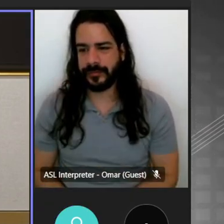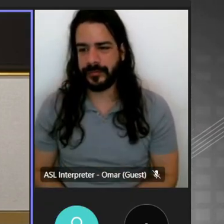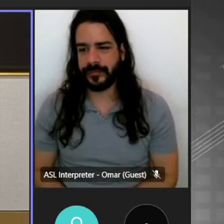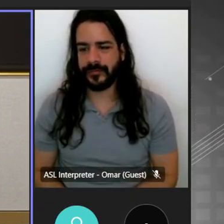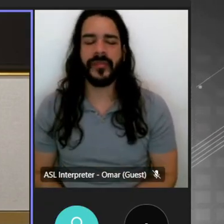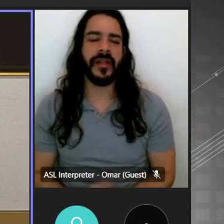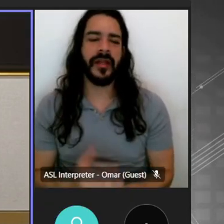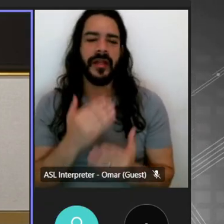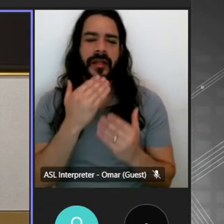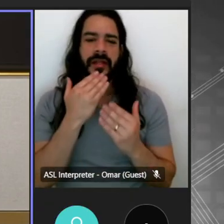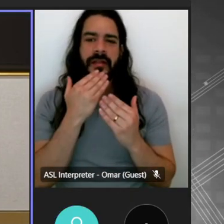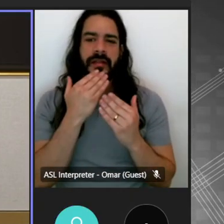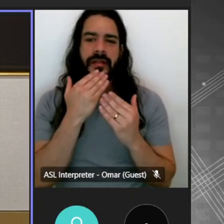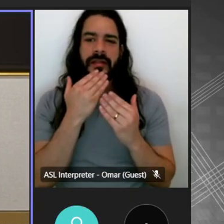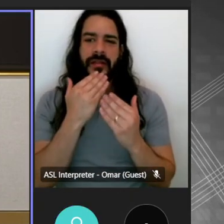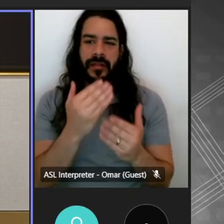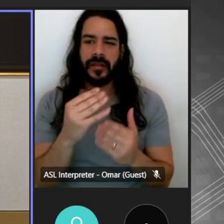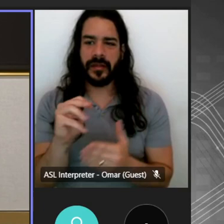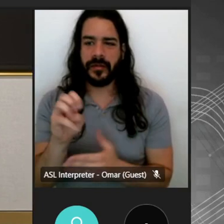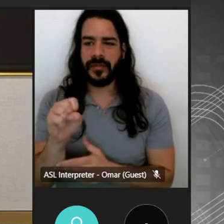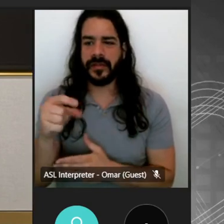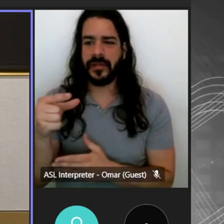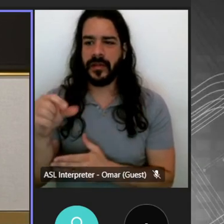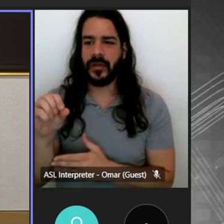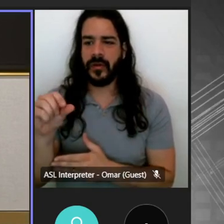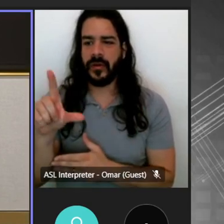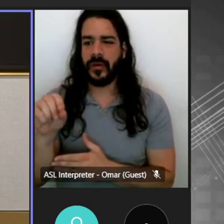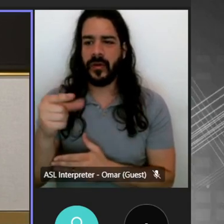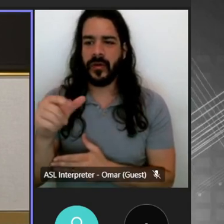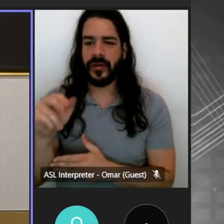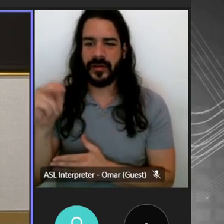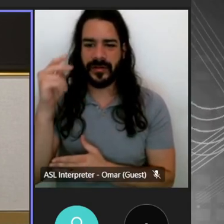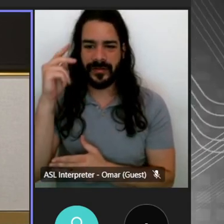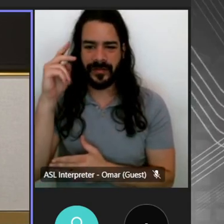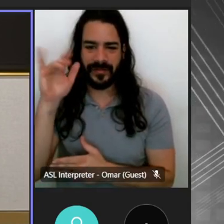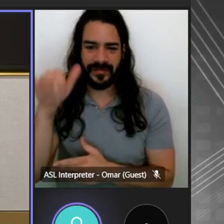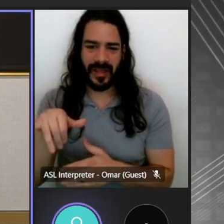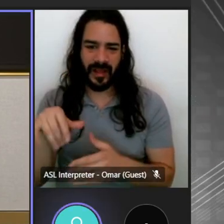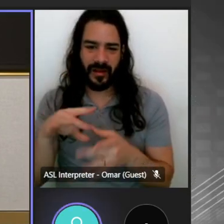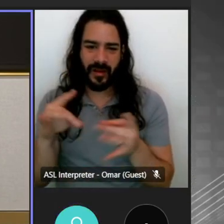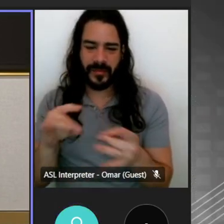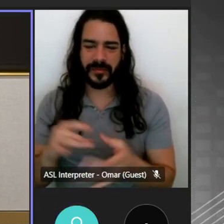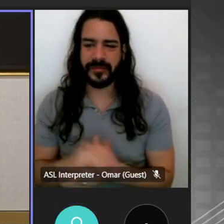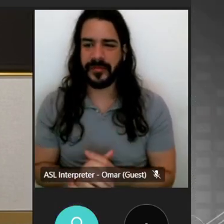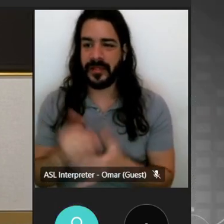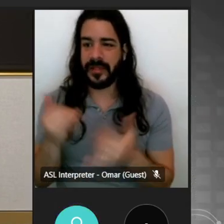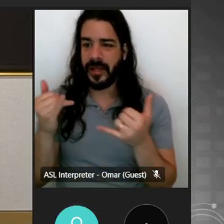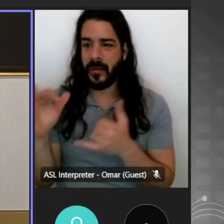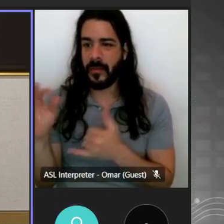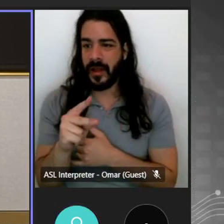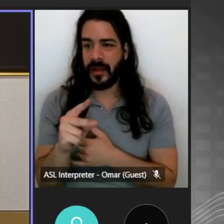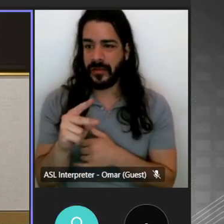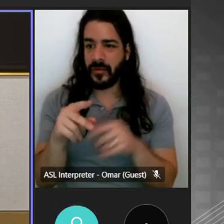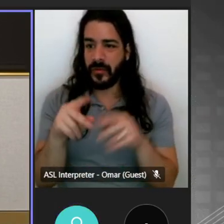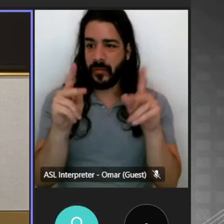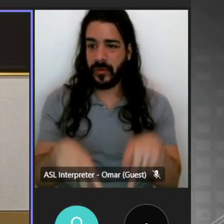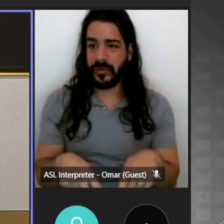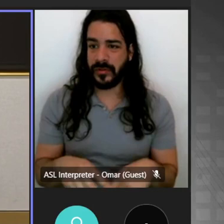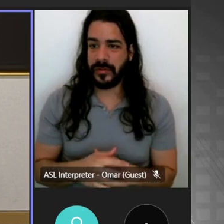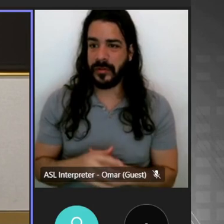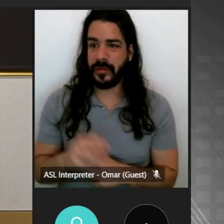you. Thank you, Ms. Logan, for those comments. So now we're going to go back to